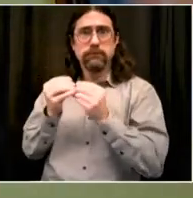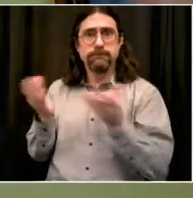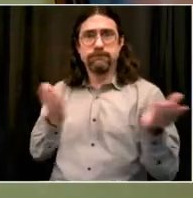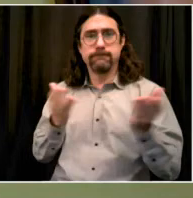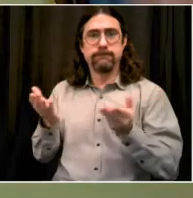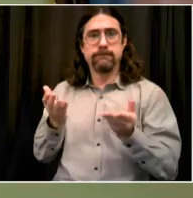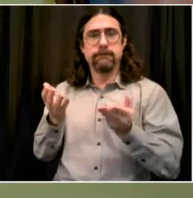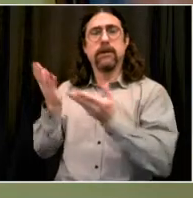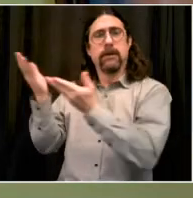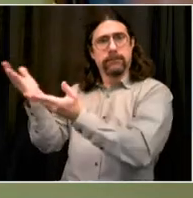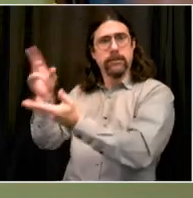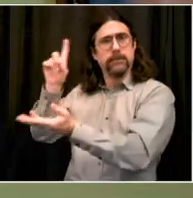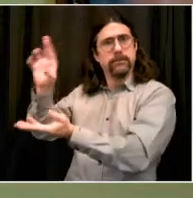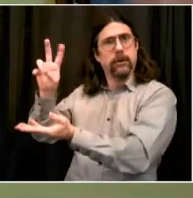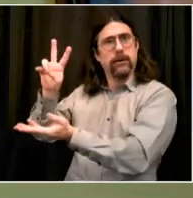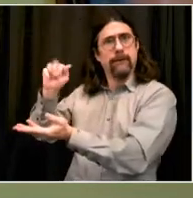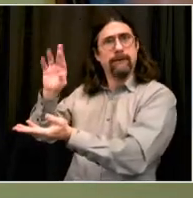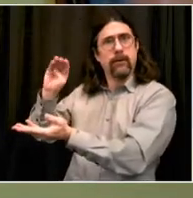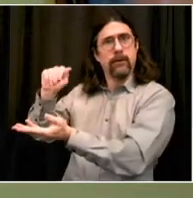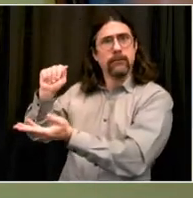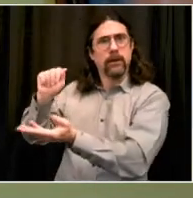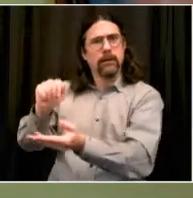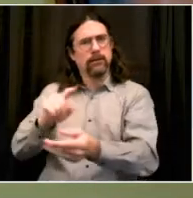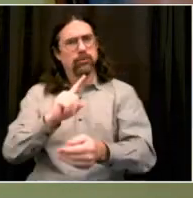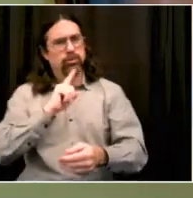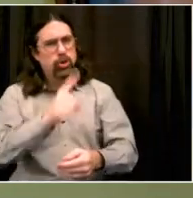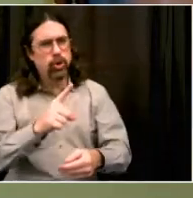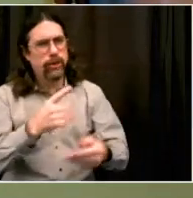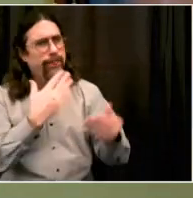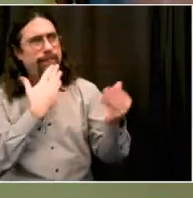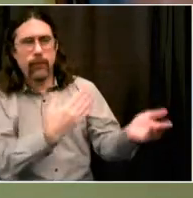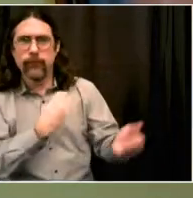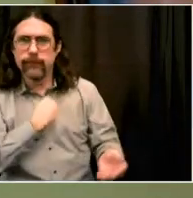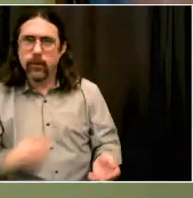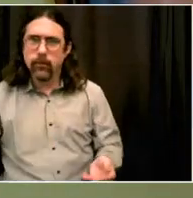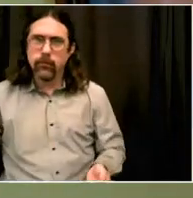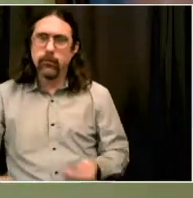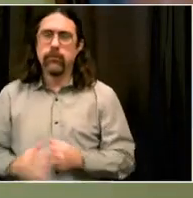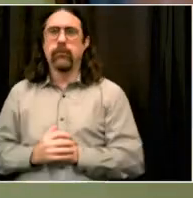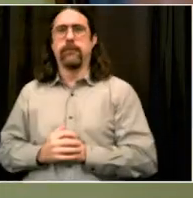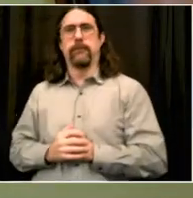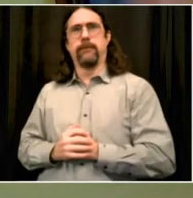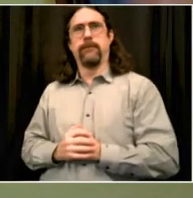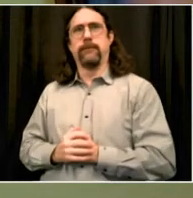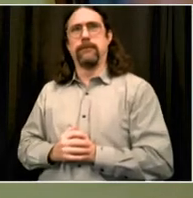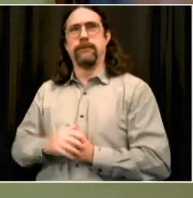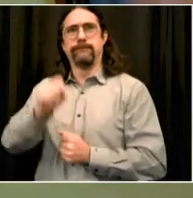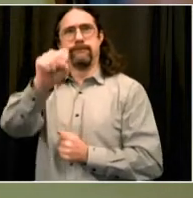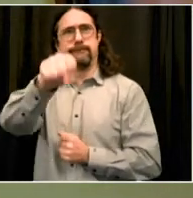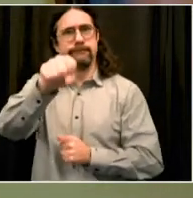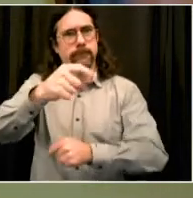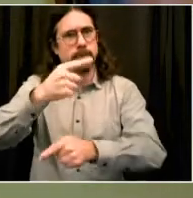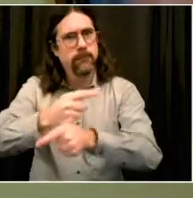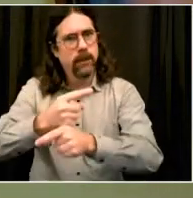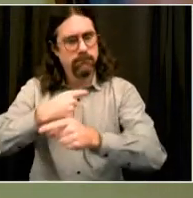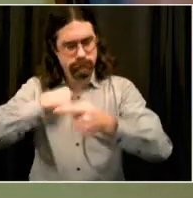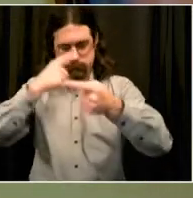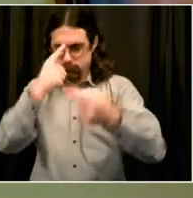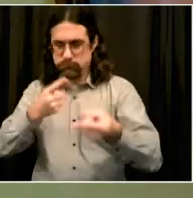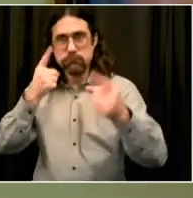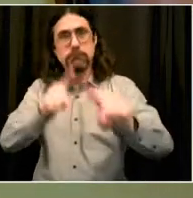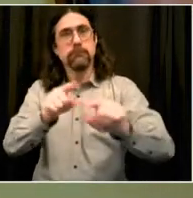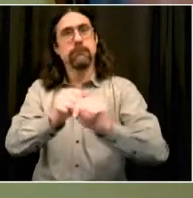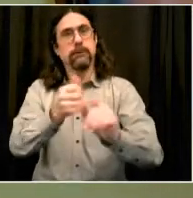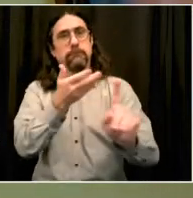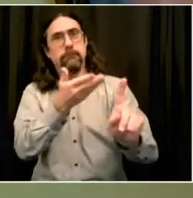receiving this vaccine and also the follow-up. I think I'd probably focus on two issues. One is, what is the data showing us? And then also trying